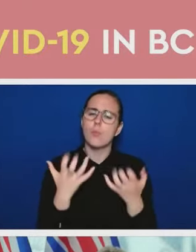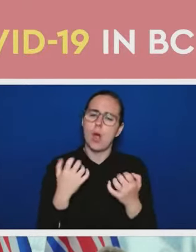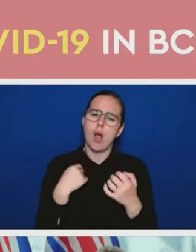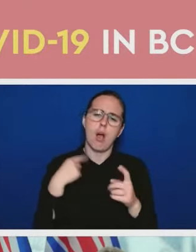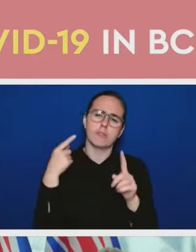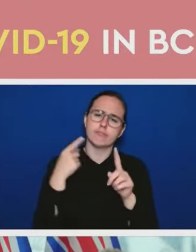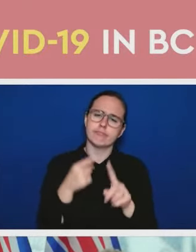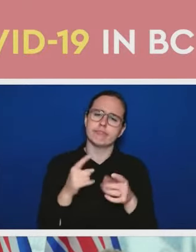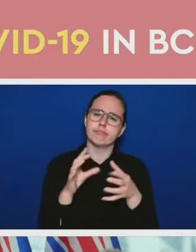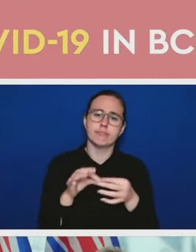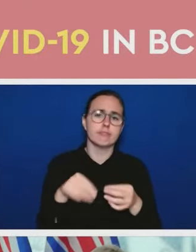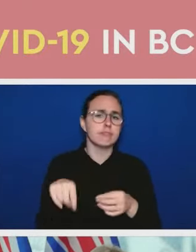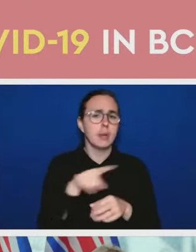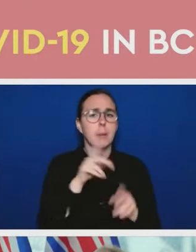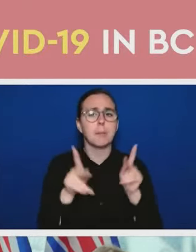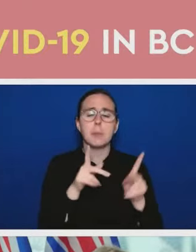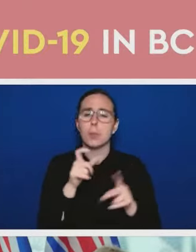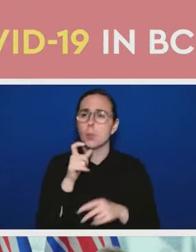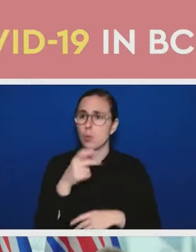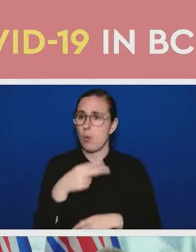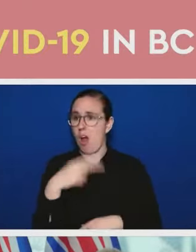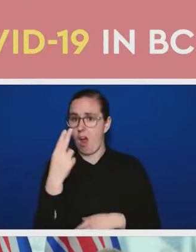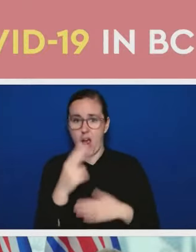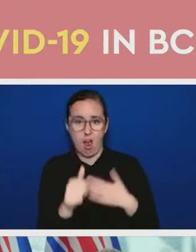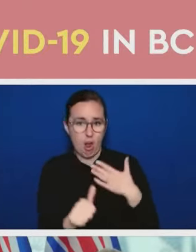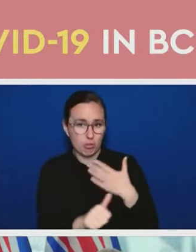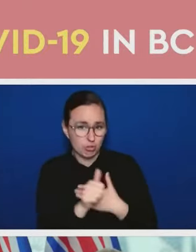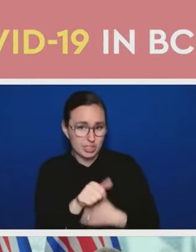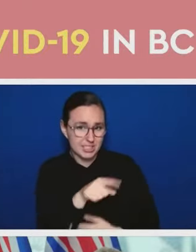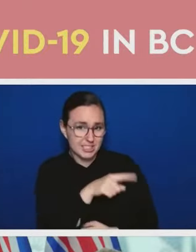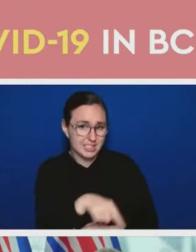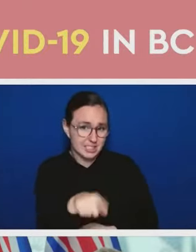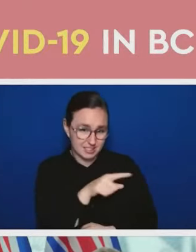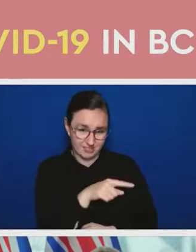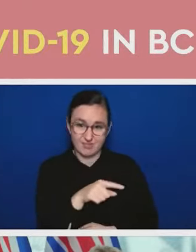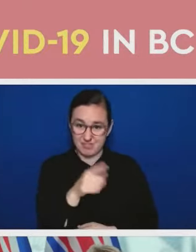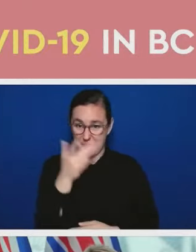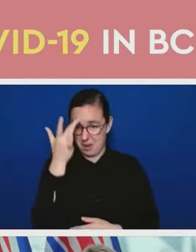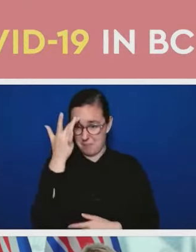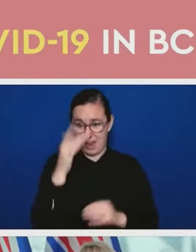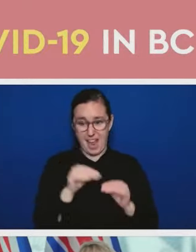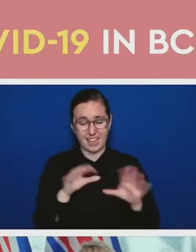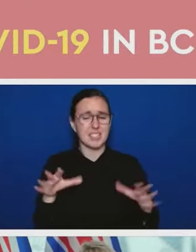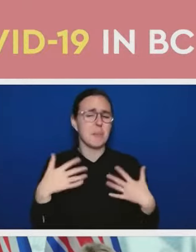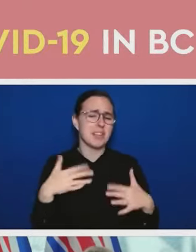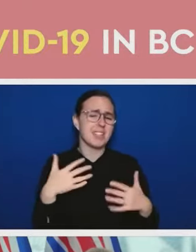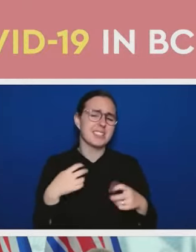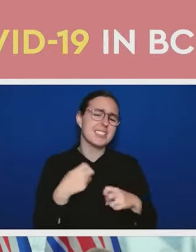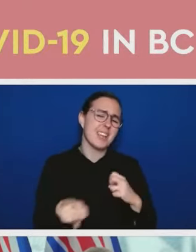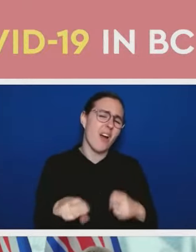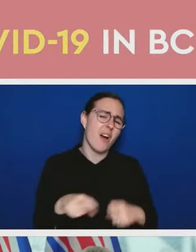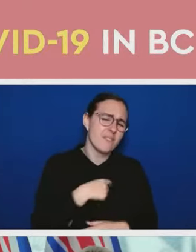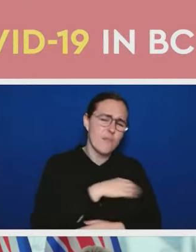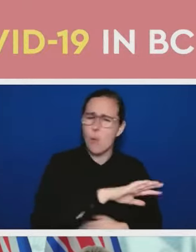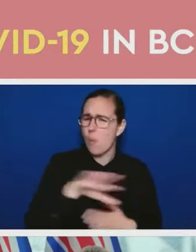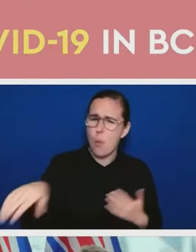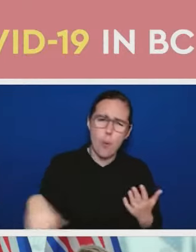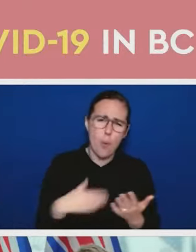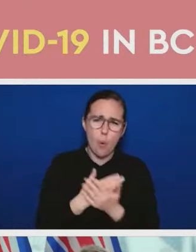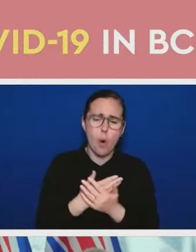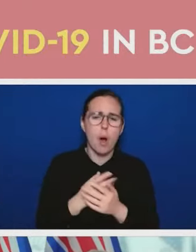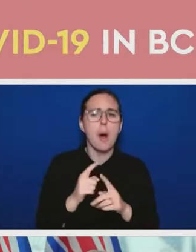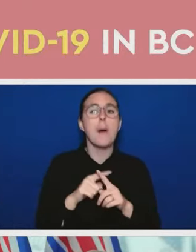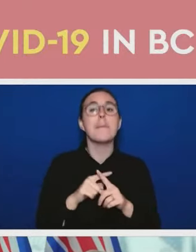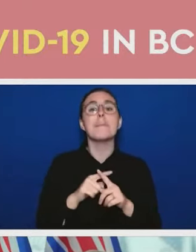COVID-19. While the pandemic has challenged all of us in different ways, for the group of people in our province who are severely